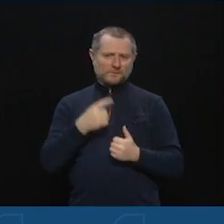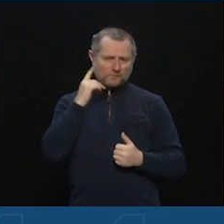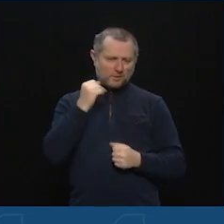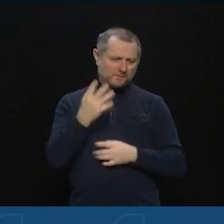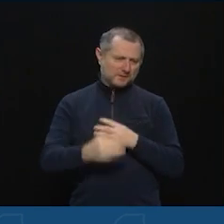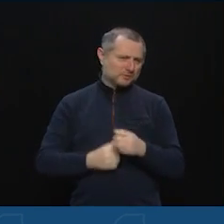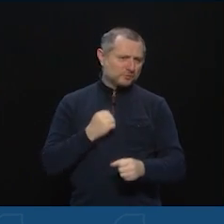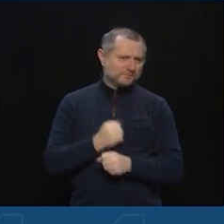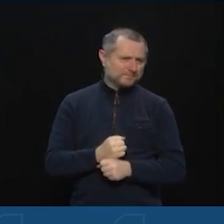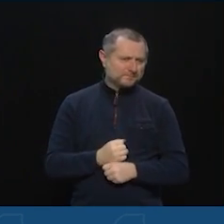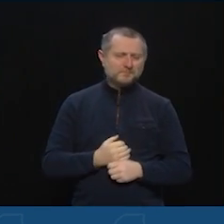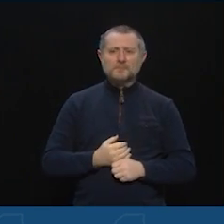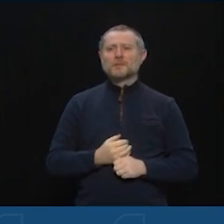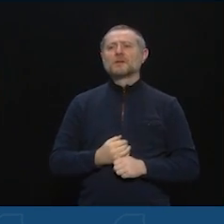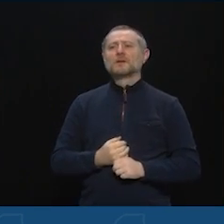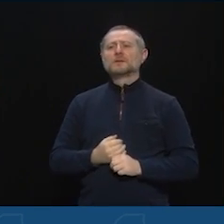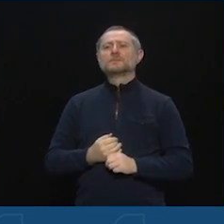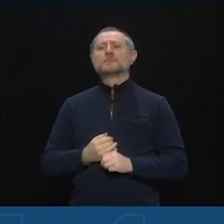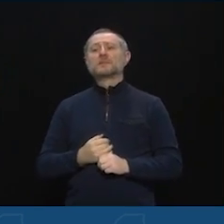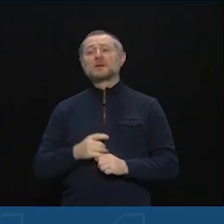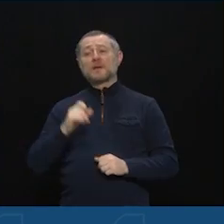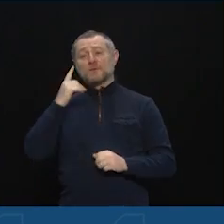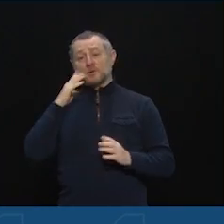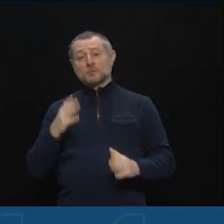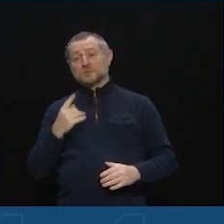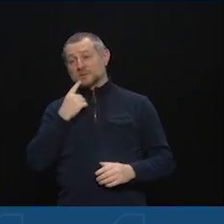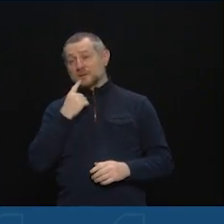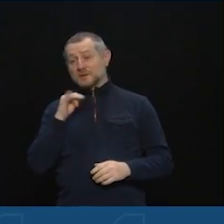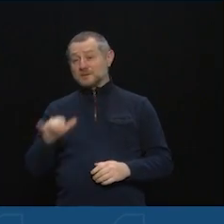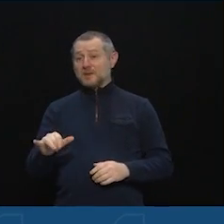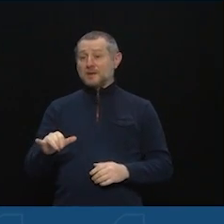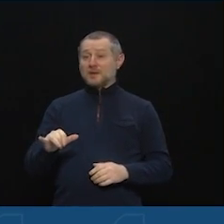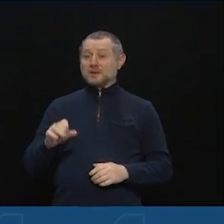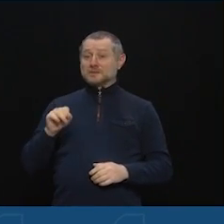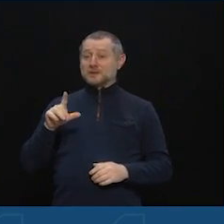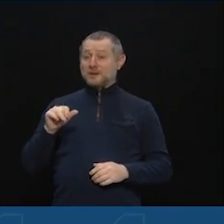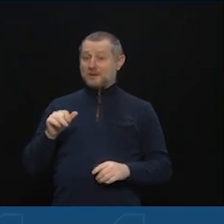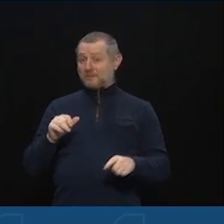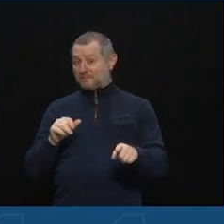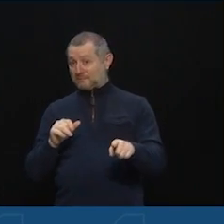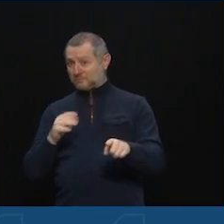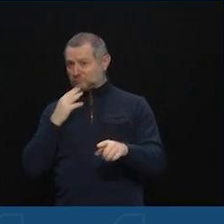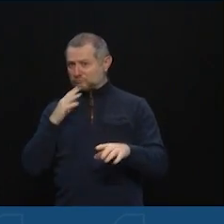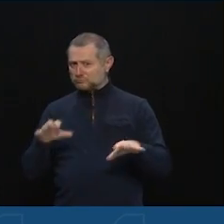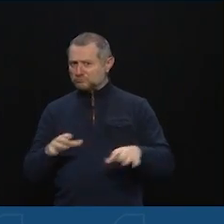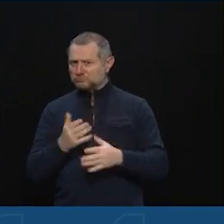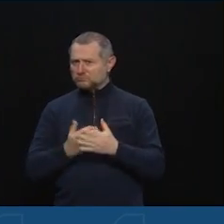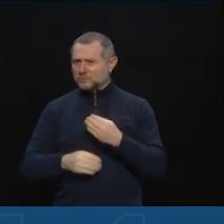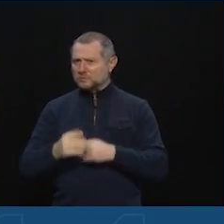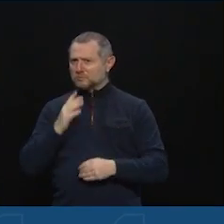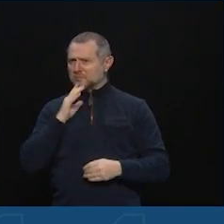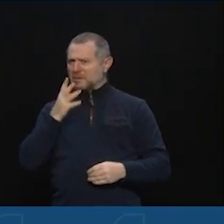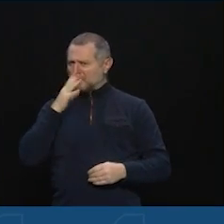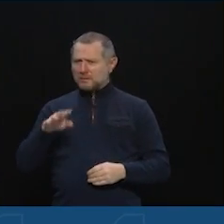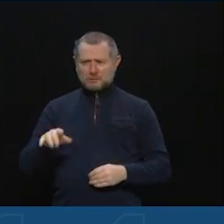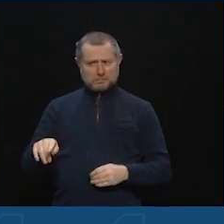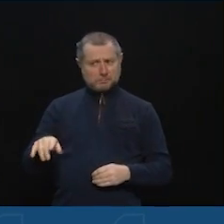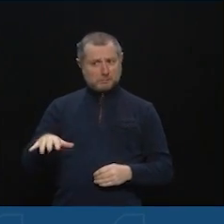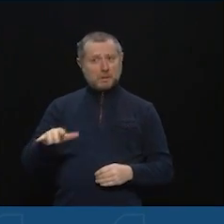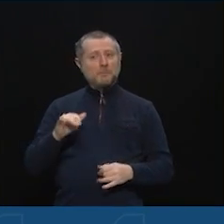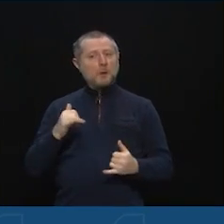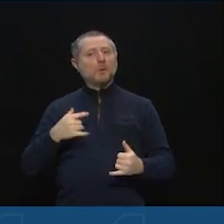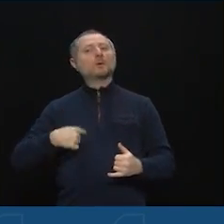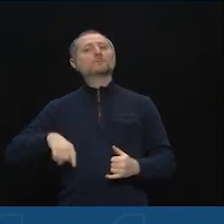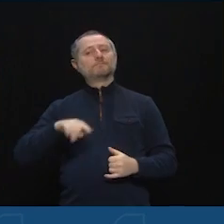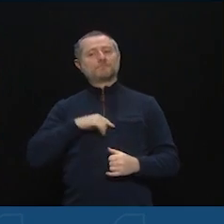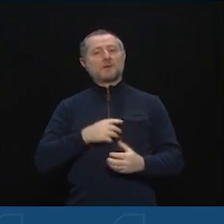the governor alluded to, an agency that's been overlooked in terms of budget. And so we at the Hospitality Alliance are confident